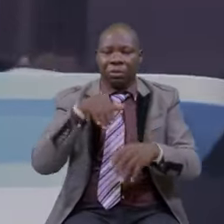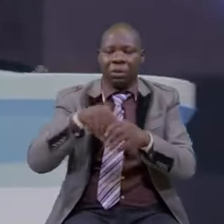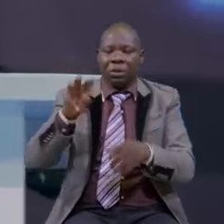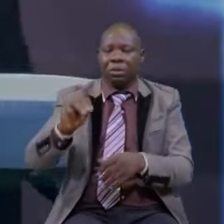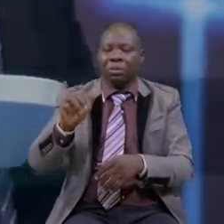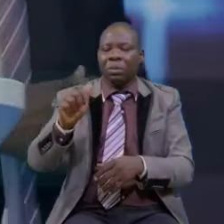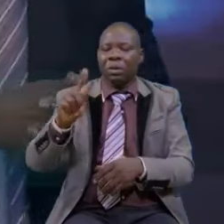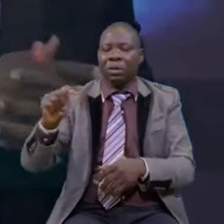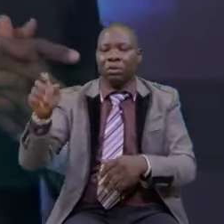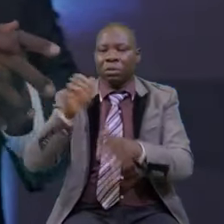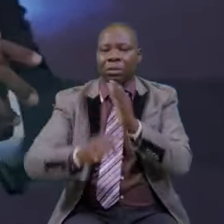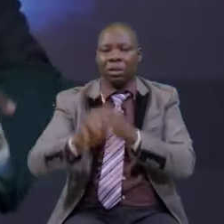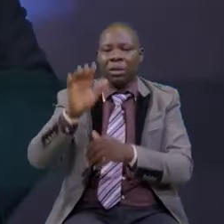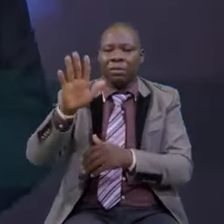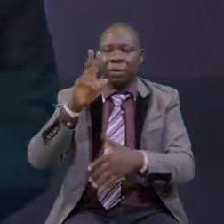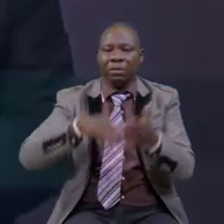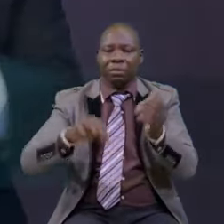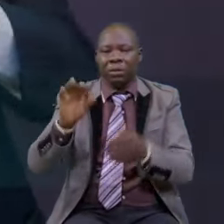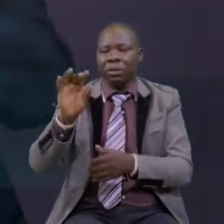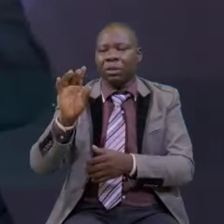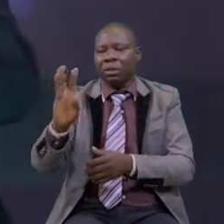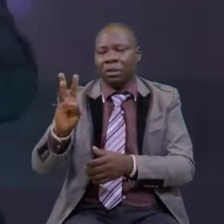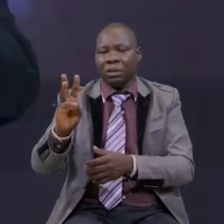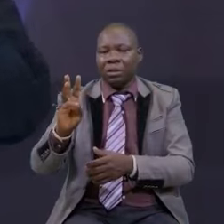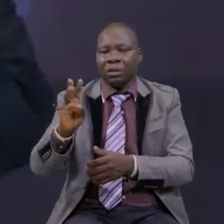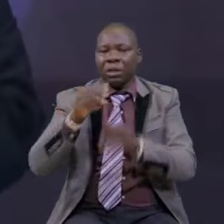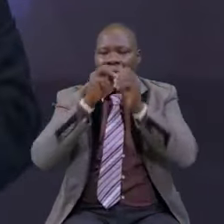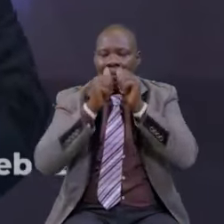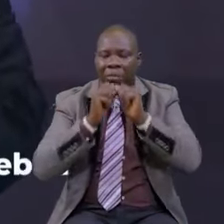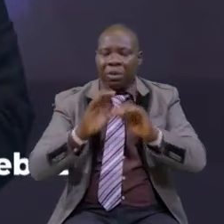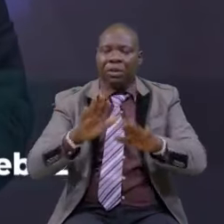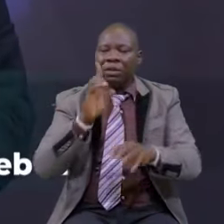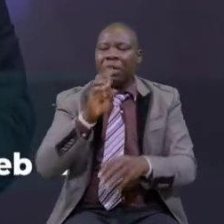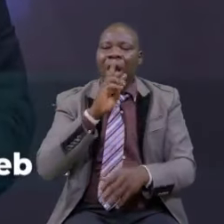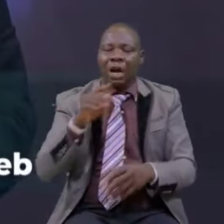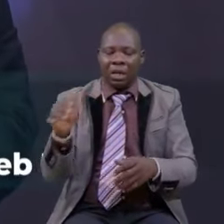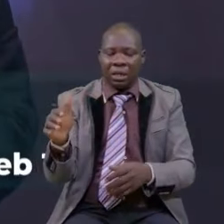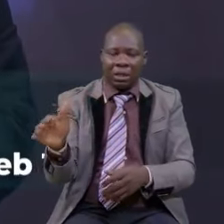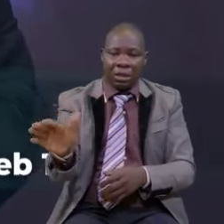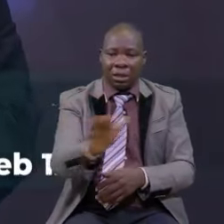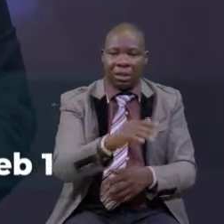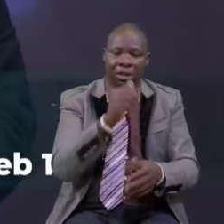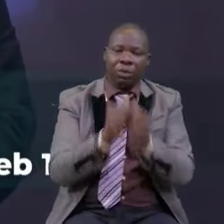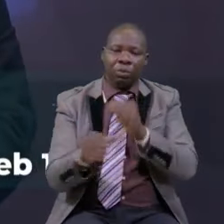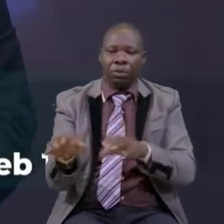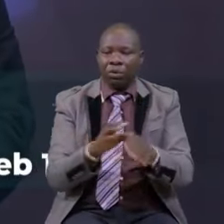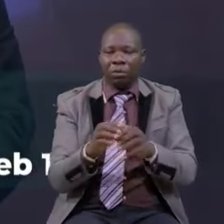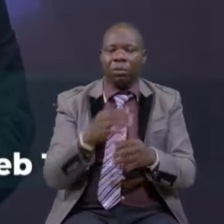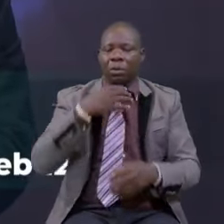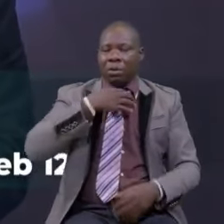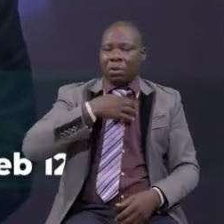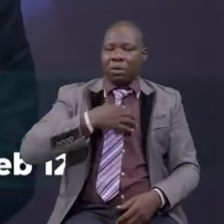In verse 6, it says, blessed are they which do hunger